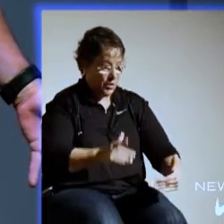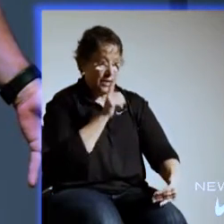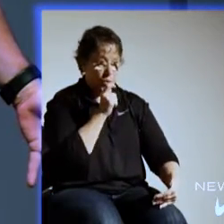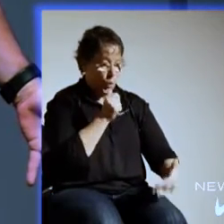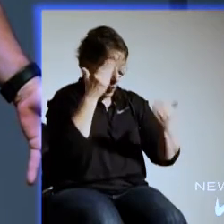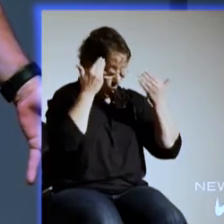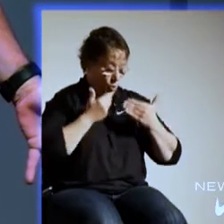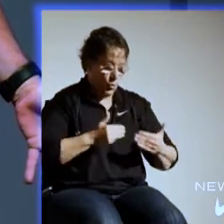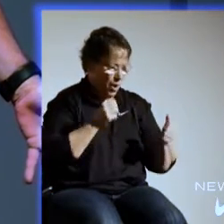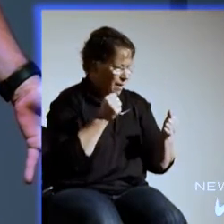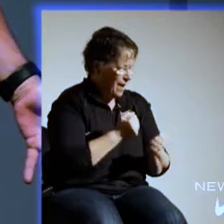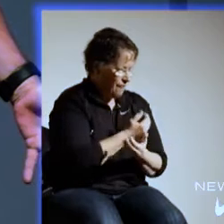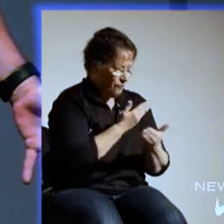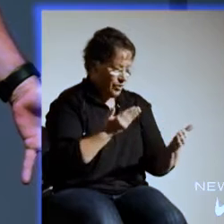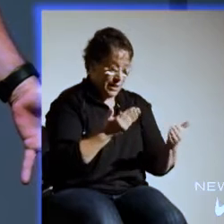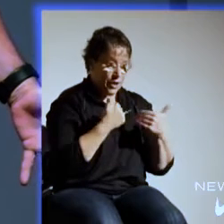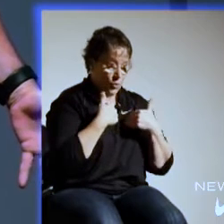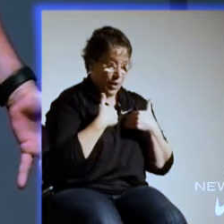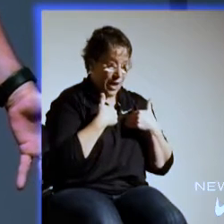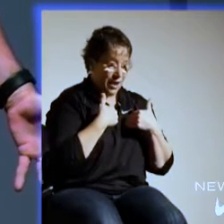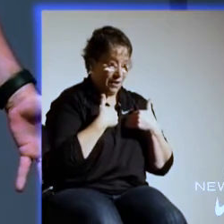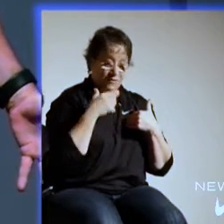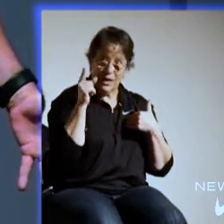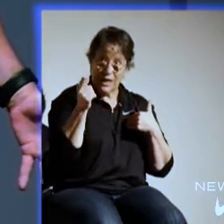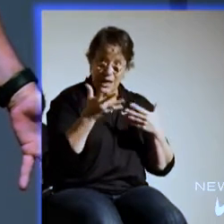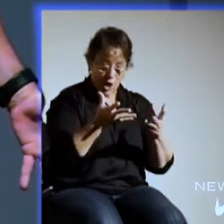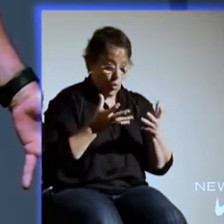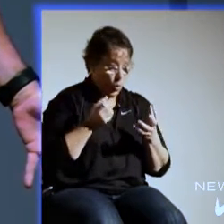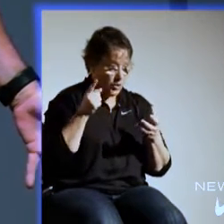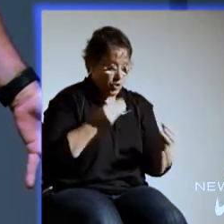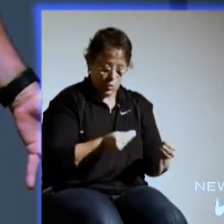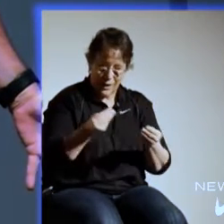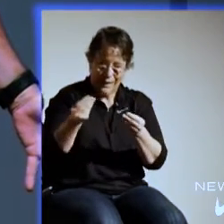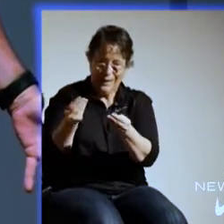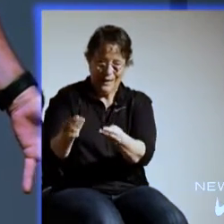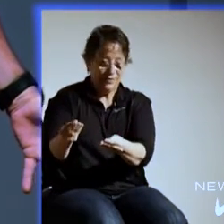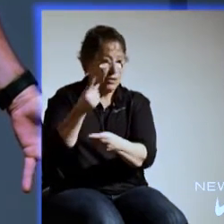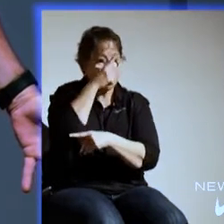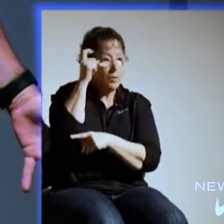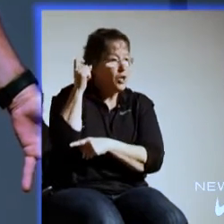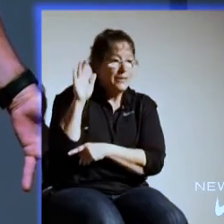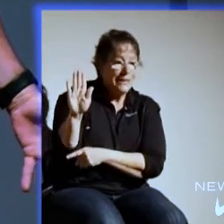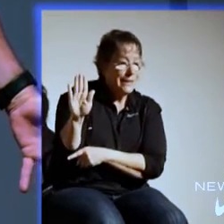have, because it's his in the first place.